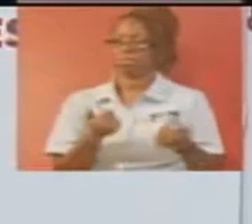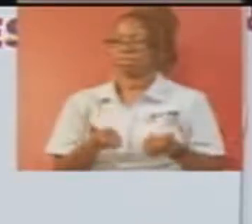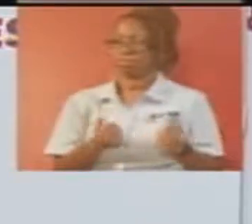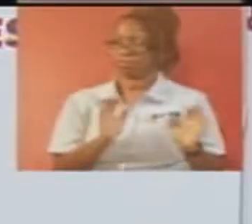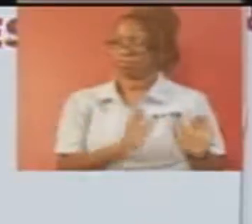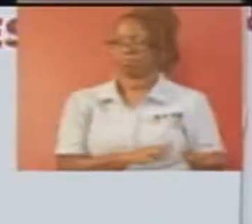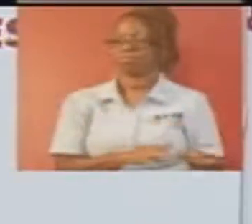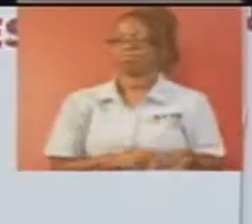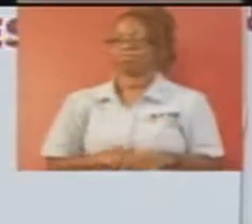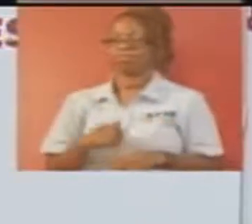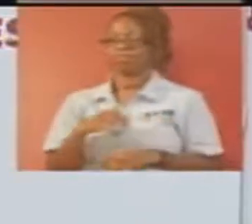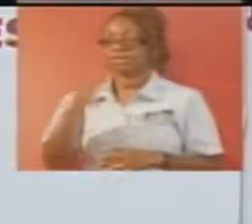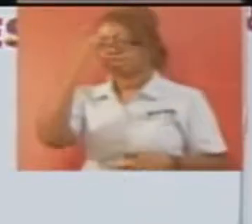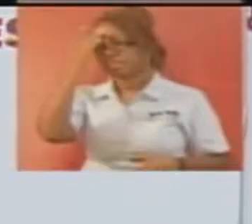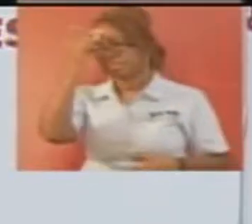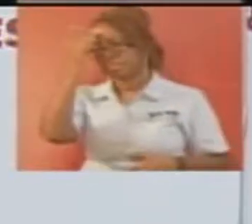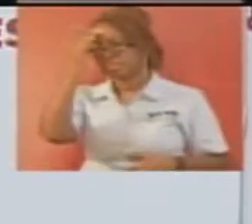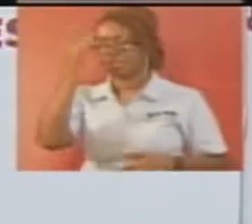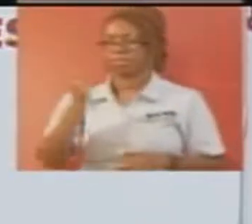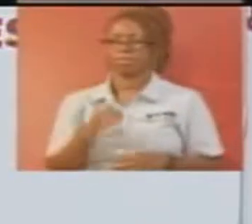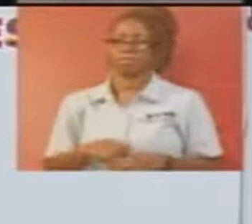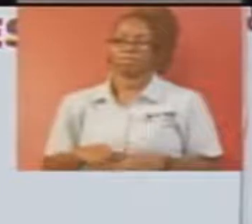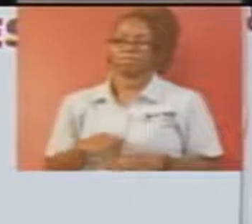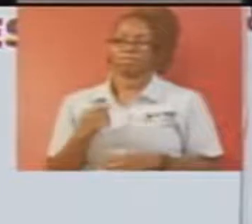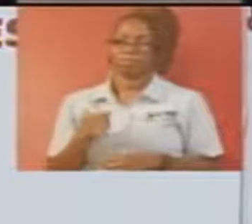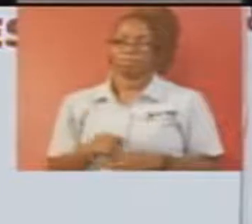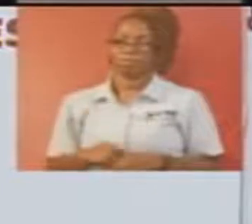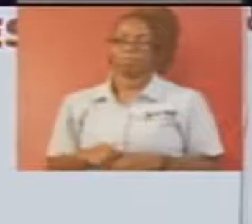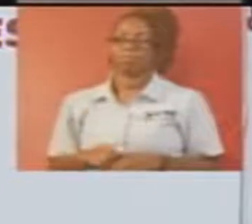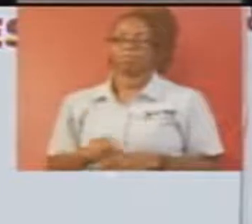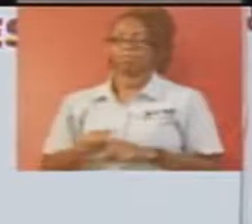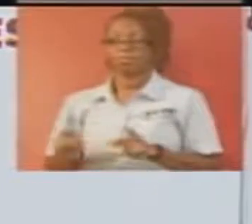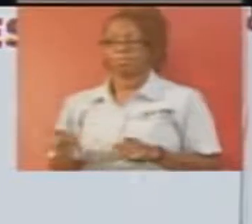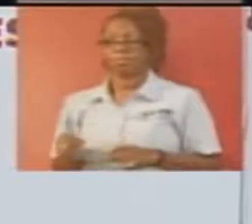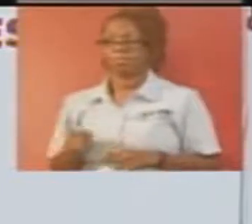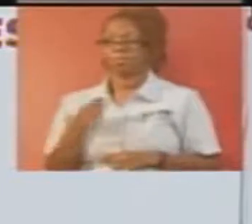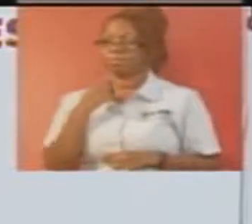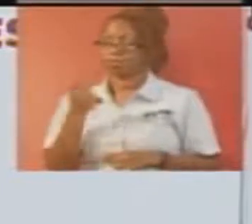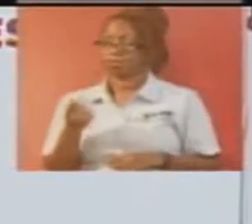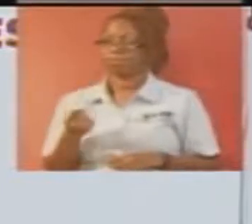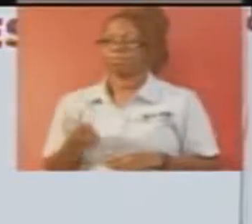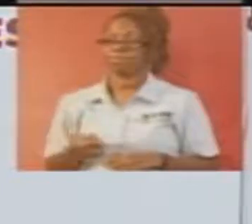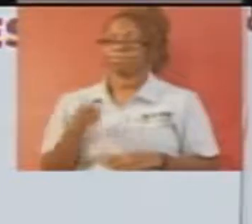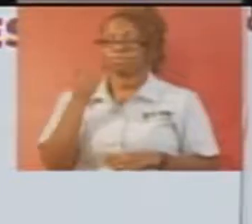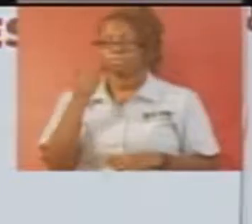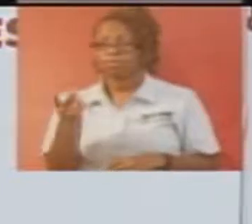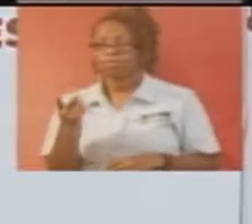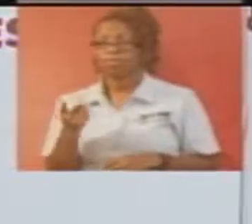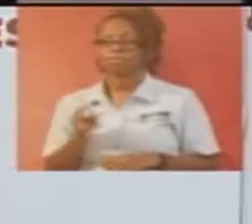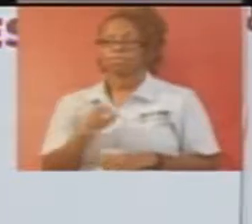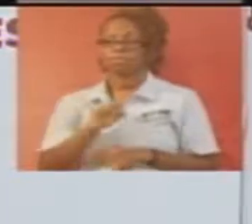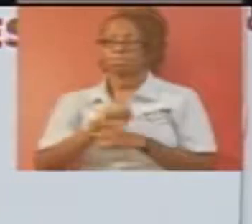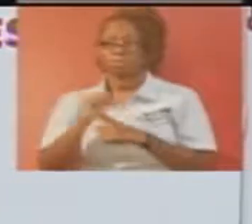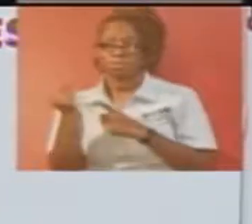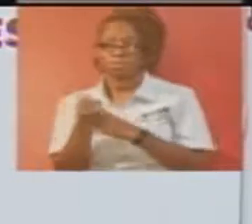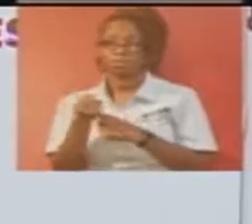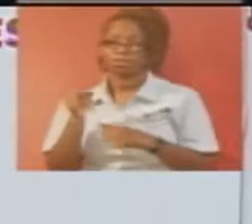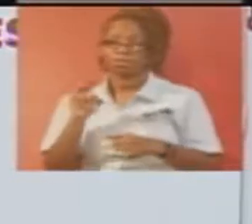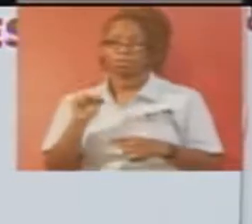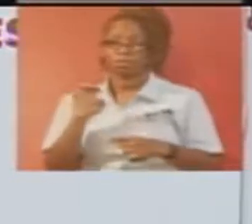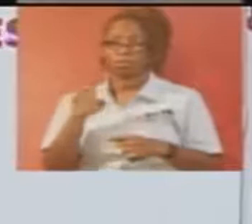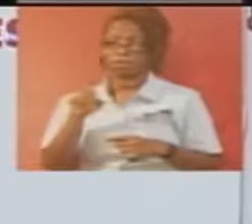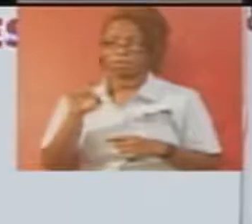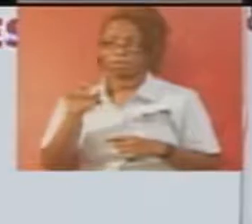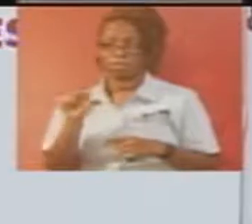of very convincingly packaged misinformation in circulation, particularly about the mRNA vaccines. And my